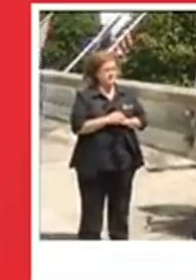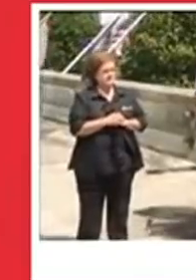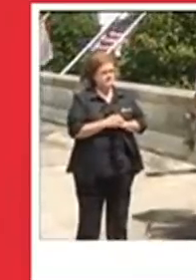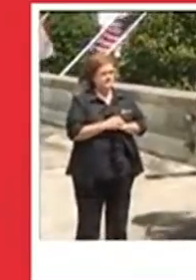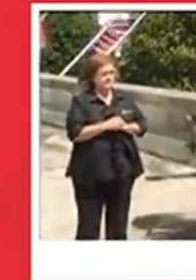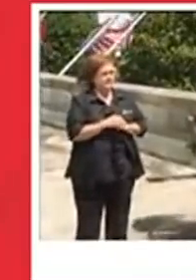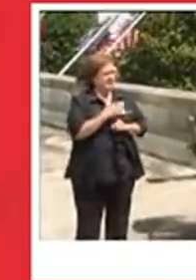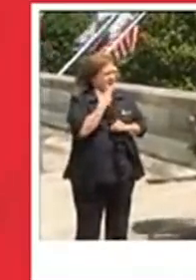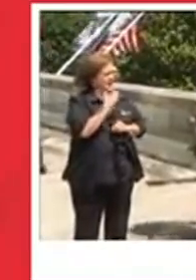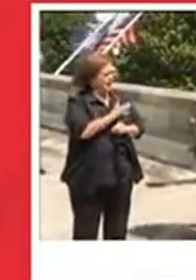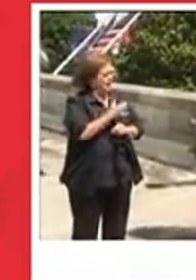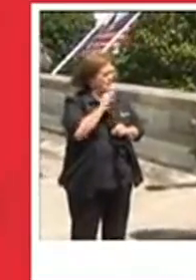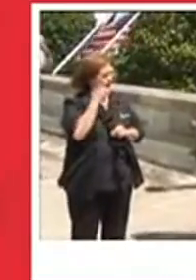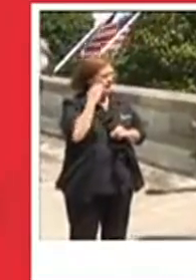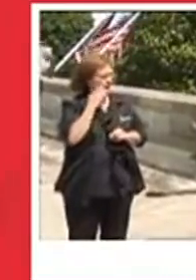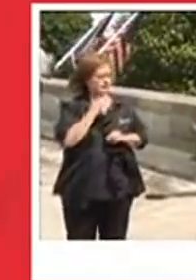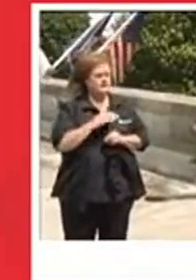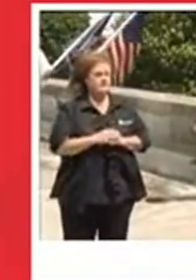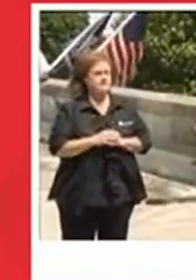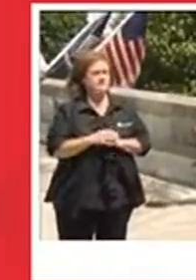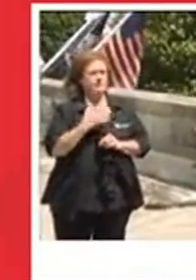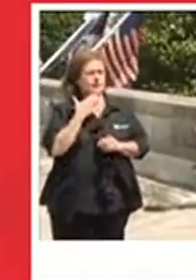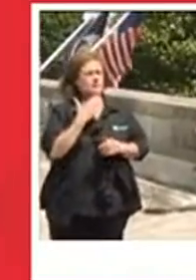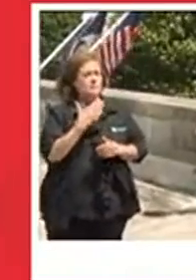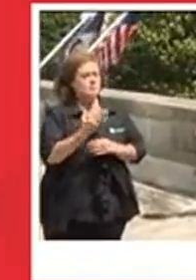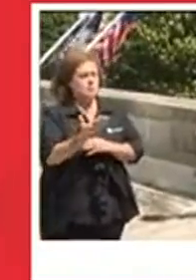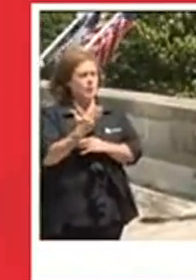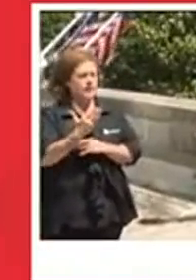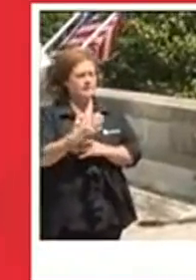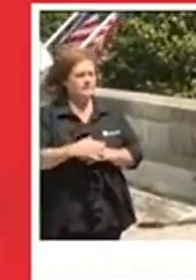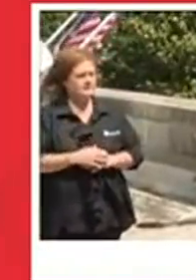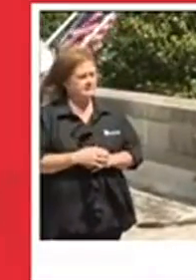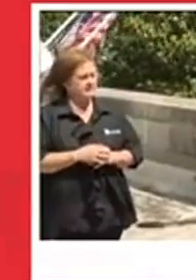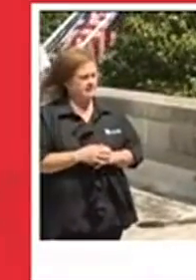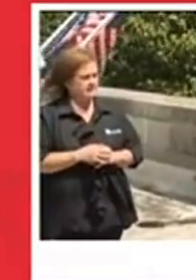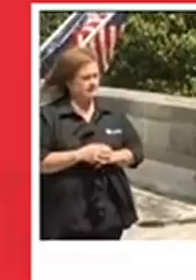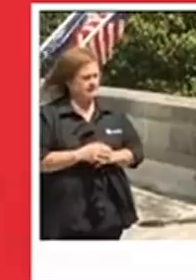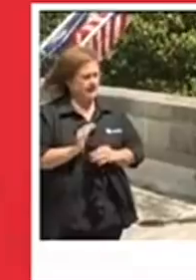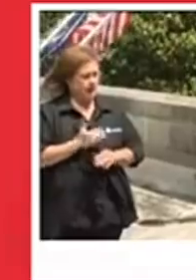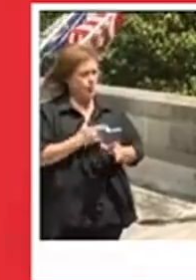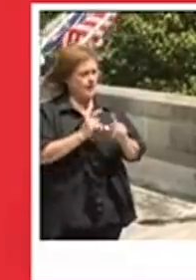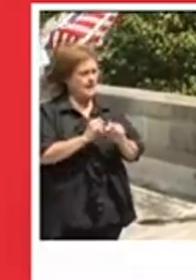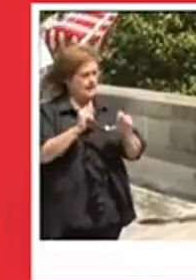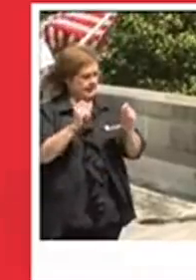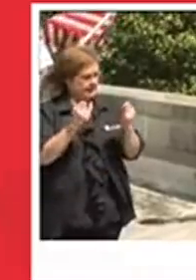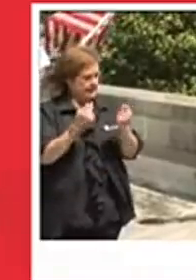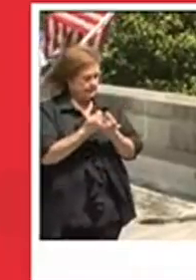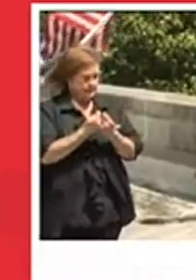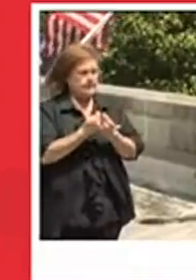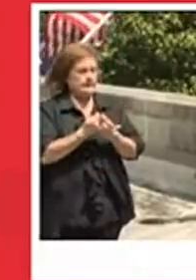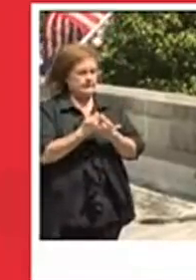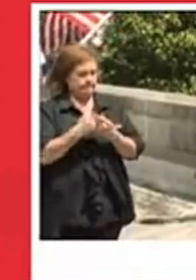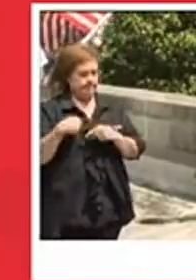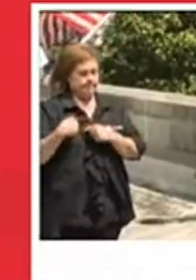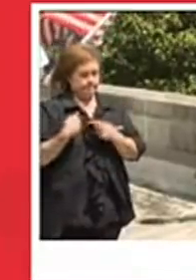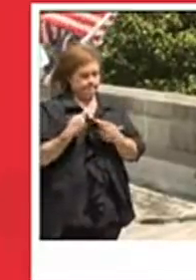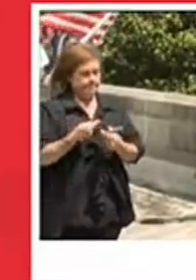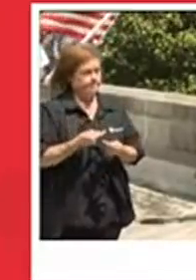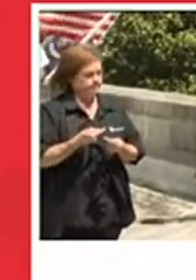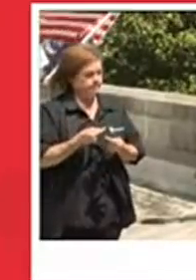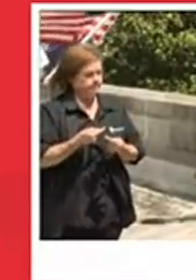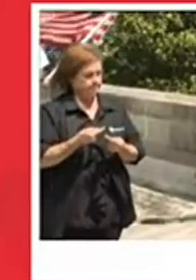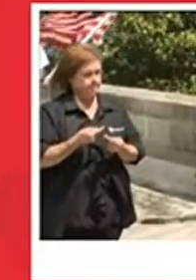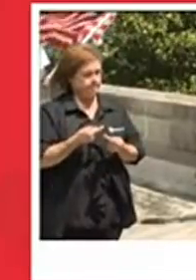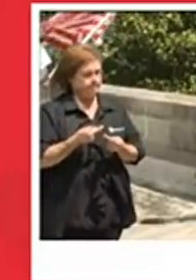Thank you, Chief. Thank you, Mayor. Good morning, everyone. Our team has spent the last few days running through their